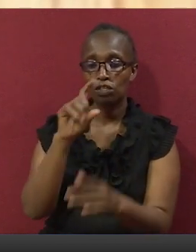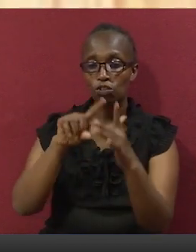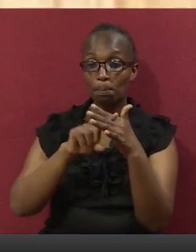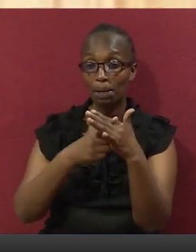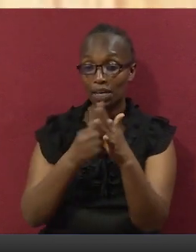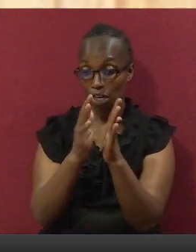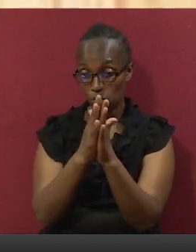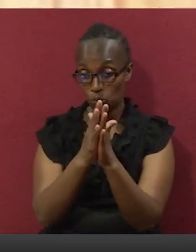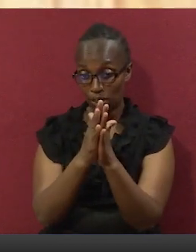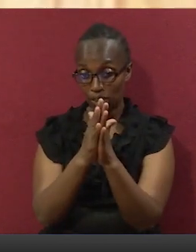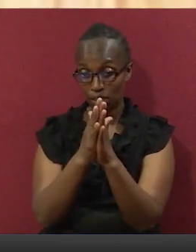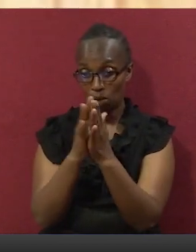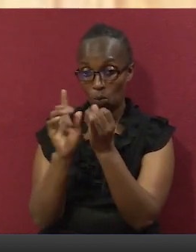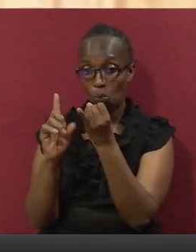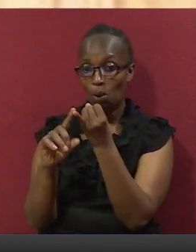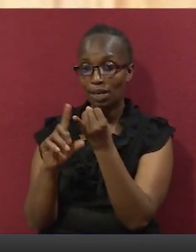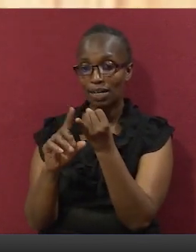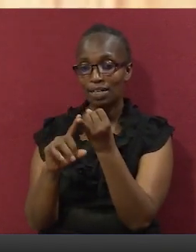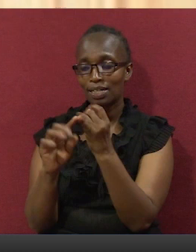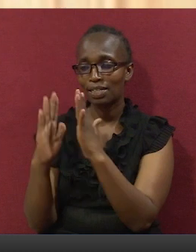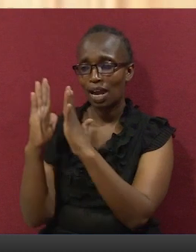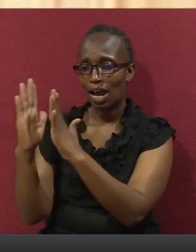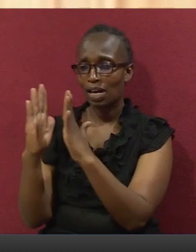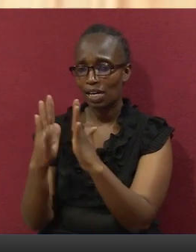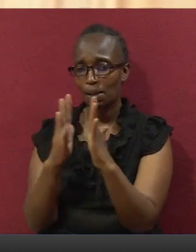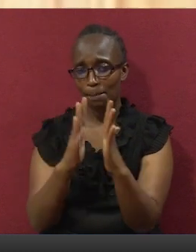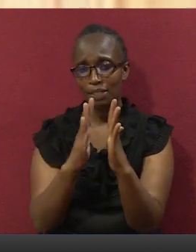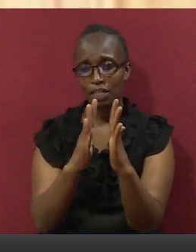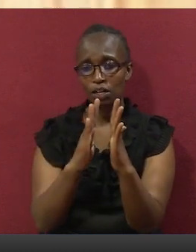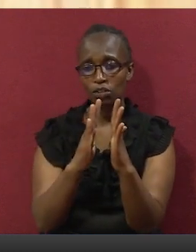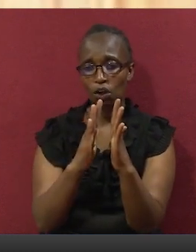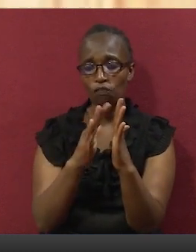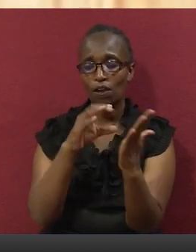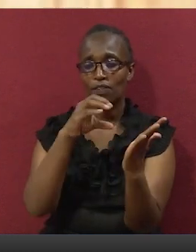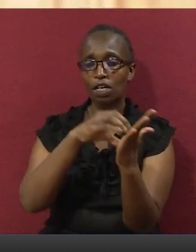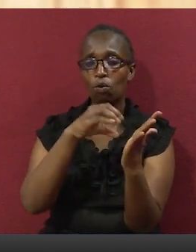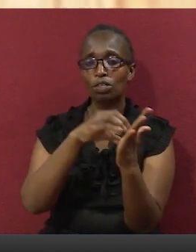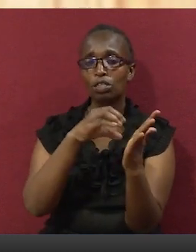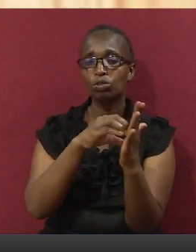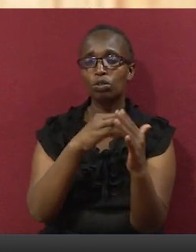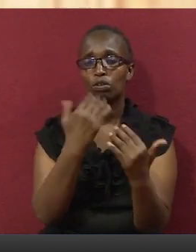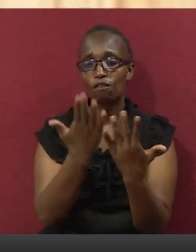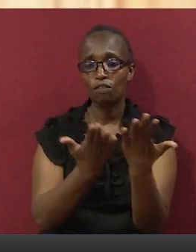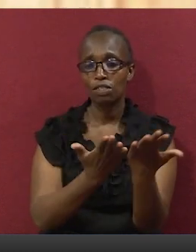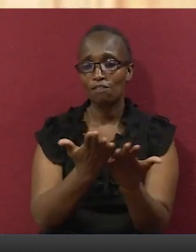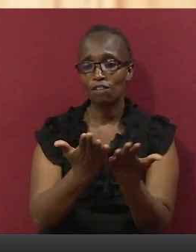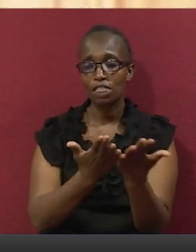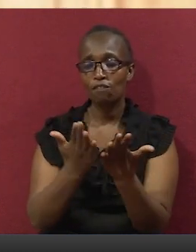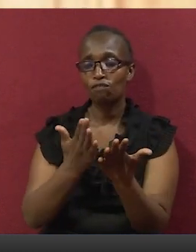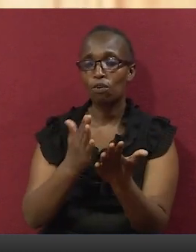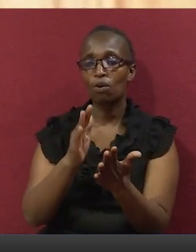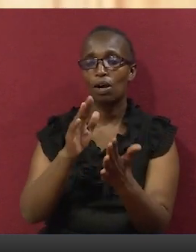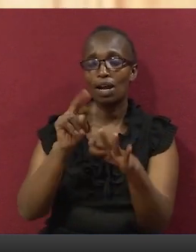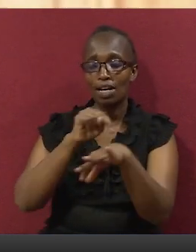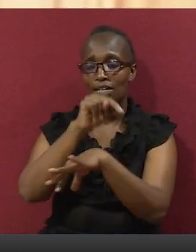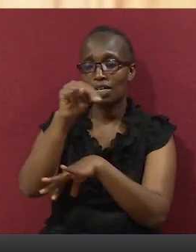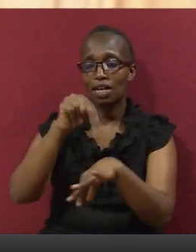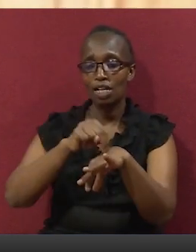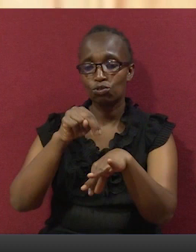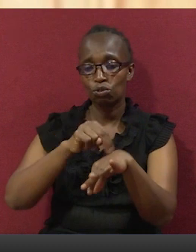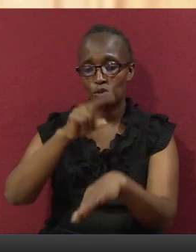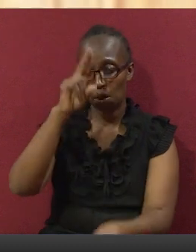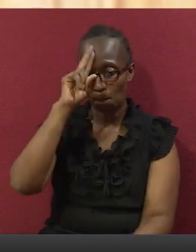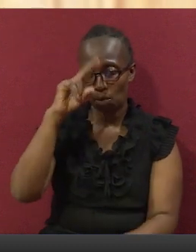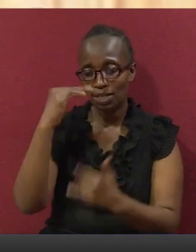Number one, alignment of the terms and conditions of service of the National Police Service, Kenya Prison Service, and